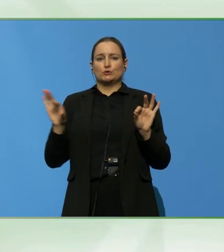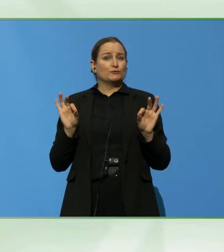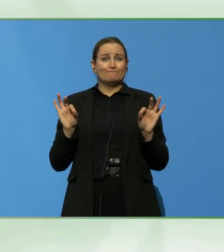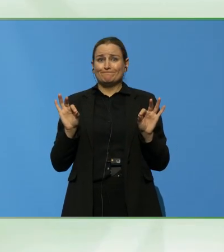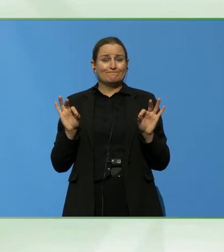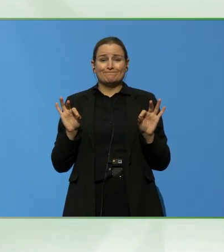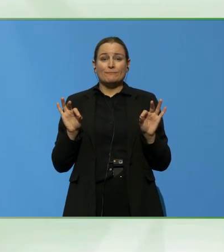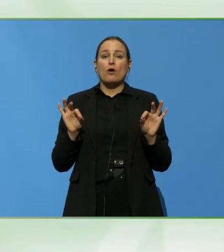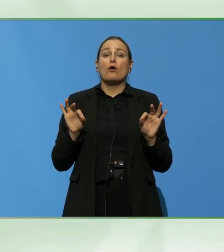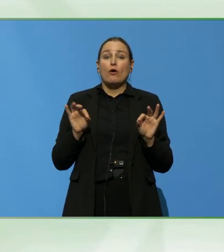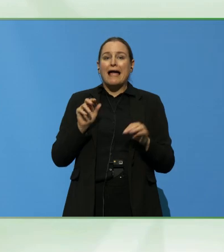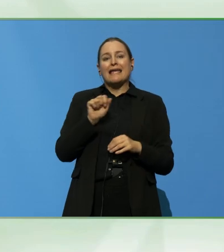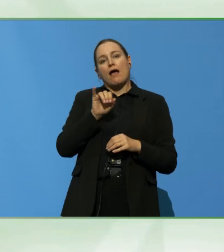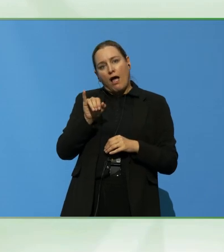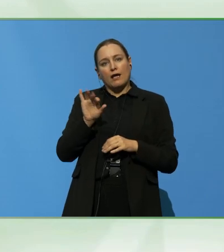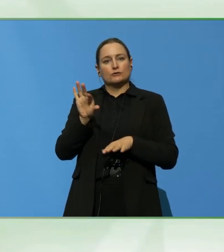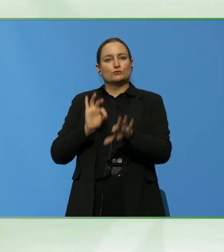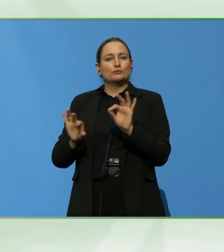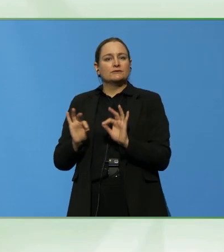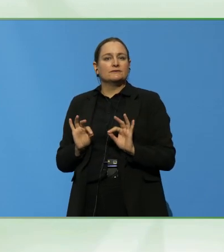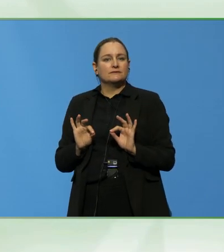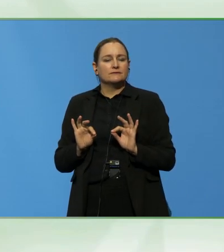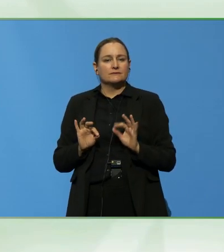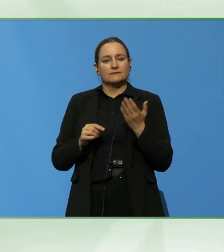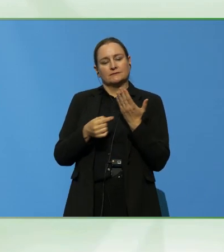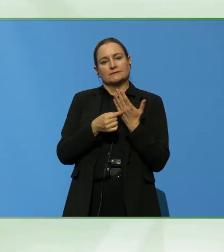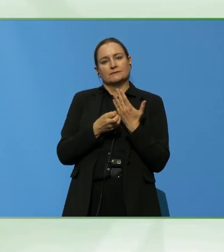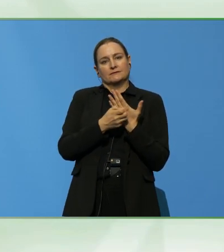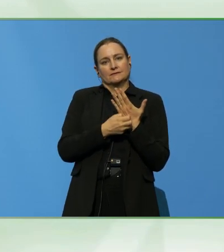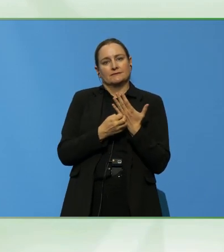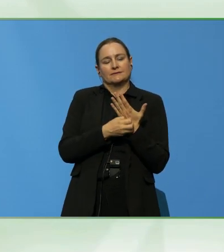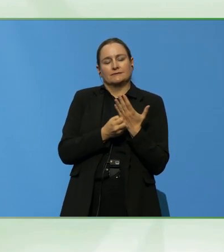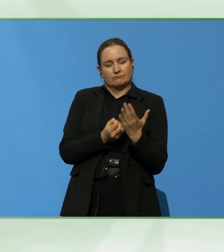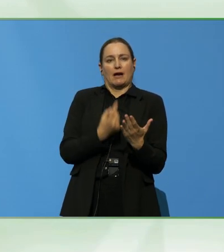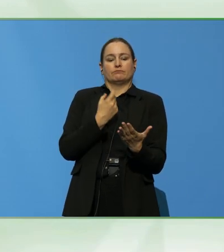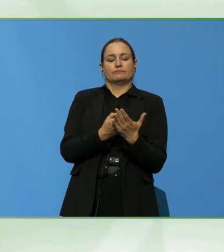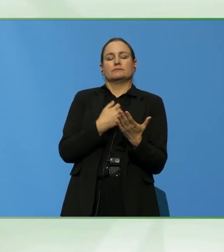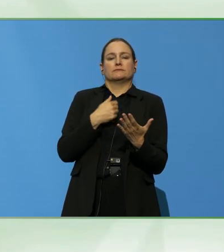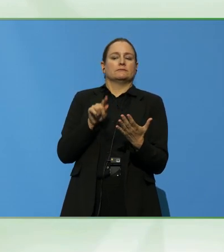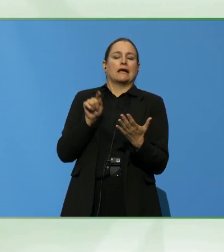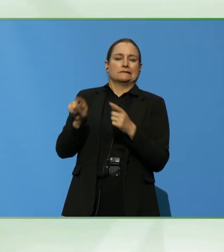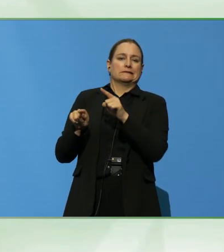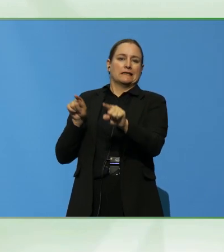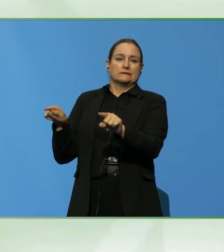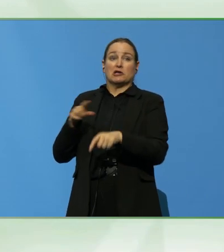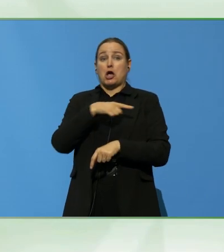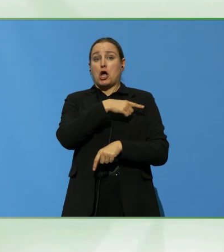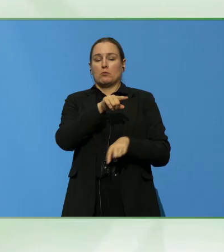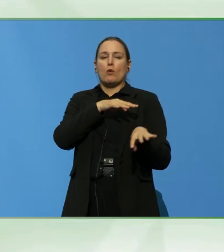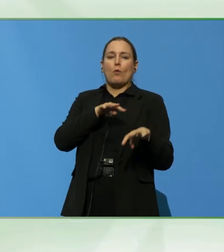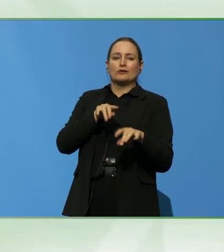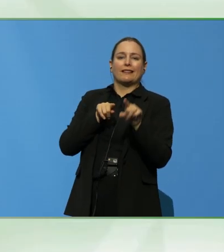I speak about editors who make decisions, how people with disabilities will be portraited, what content would be